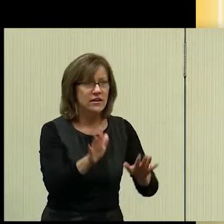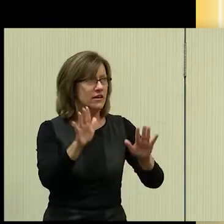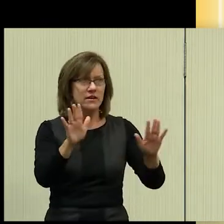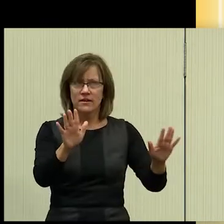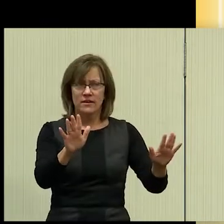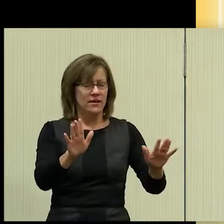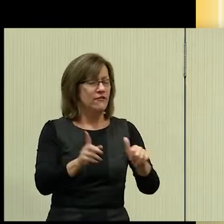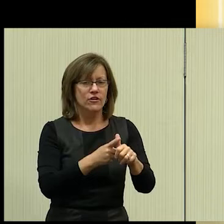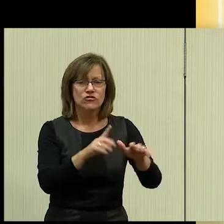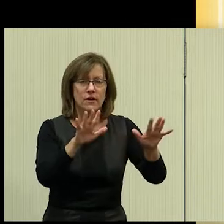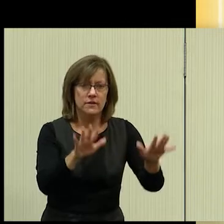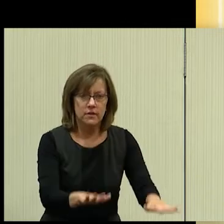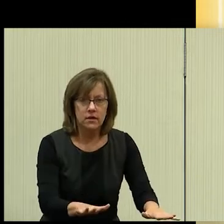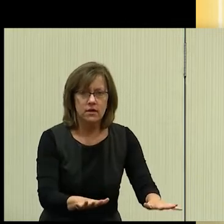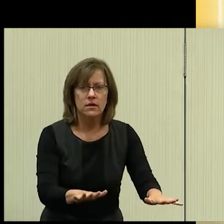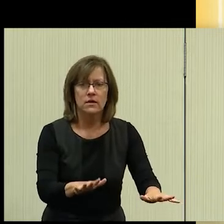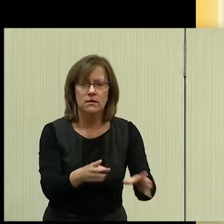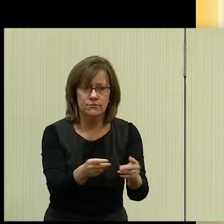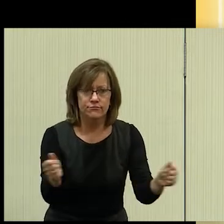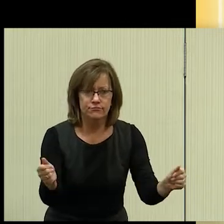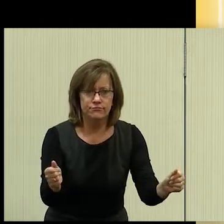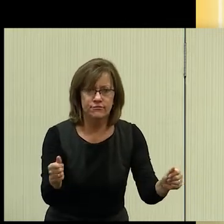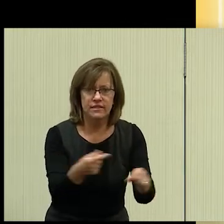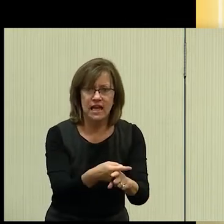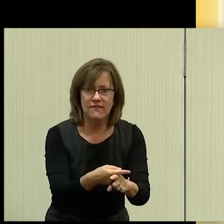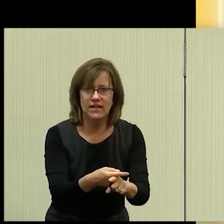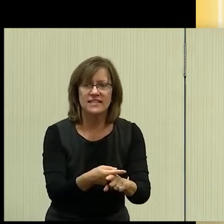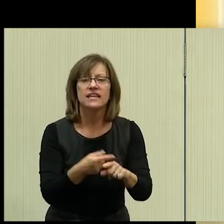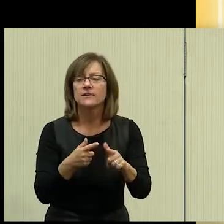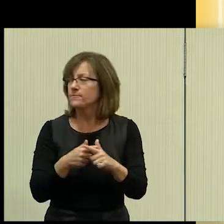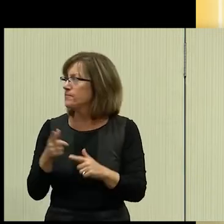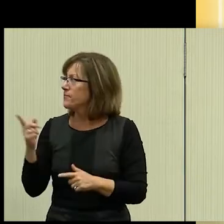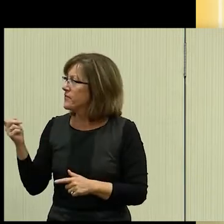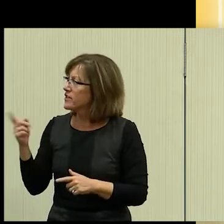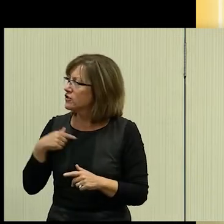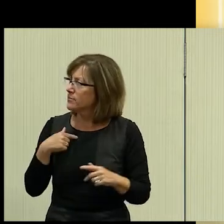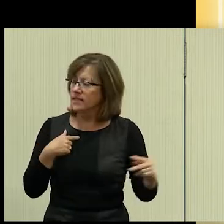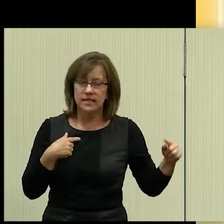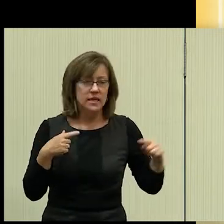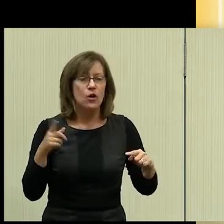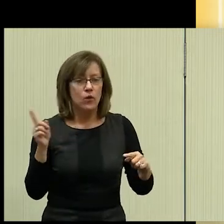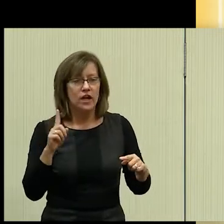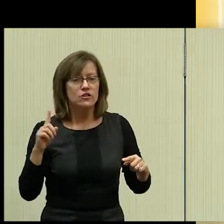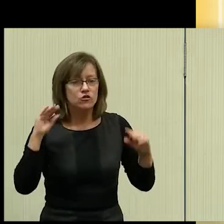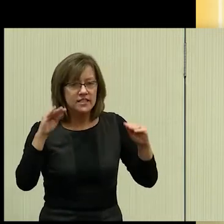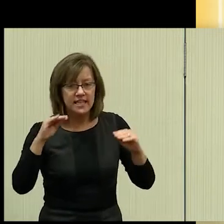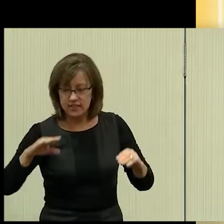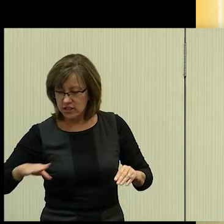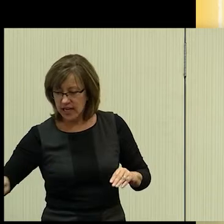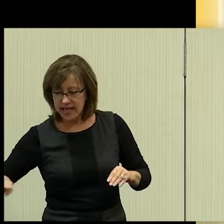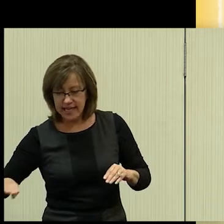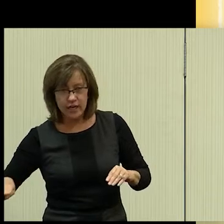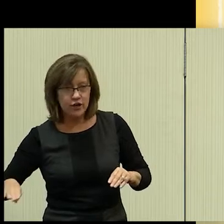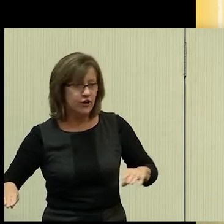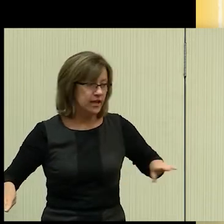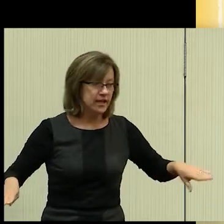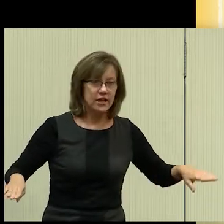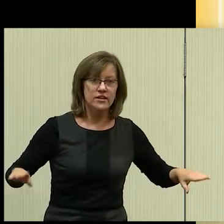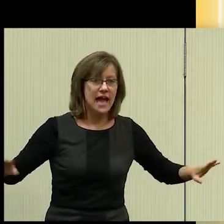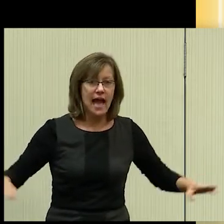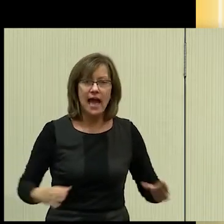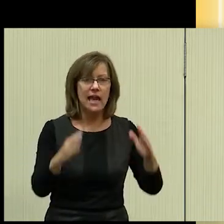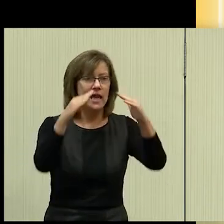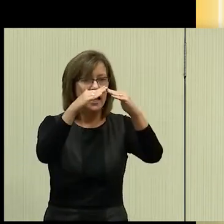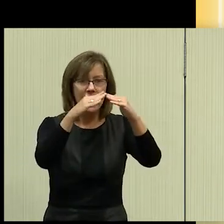handle it. But where we should be teaching it is here, and there should be an arrow over here, or here, meaning we should be teaching at other times. When